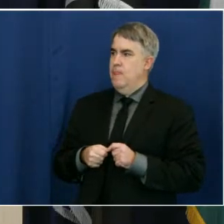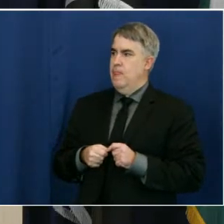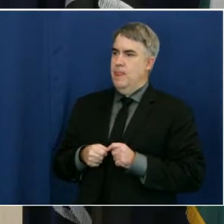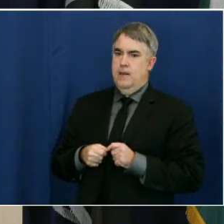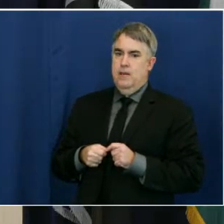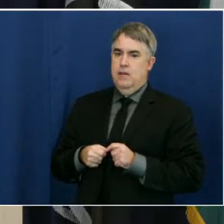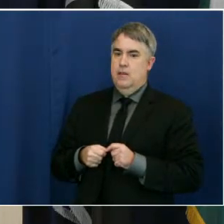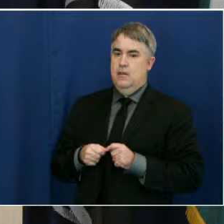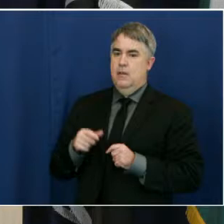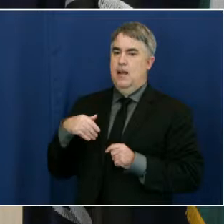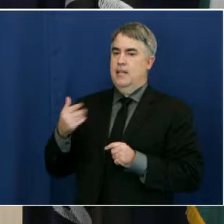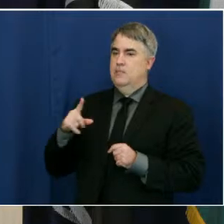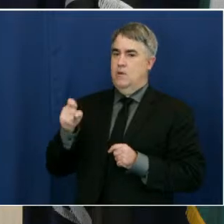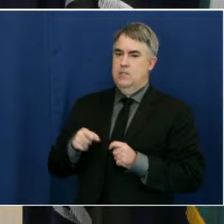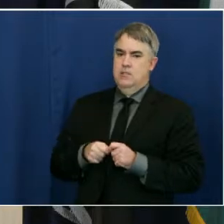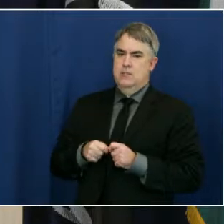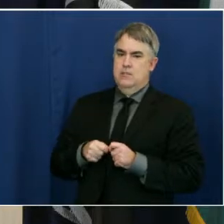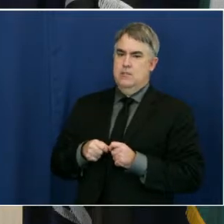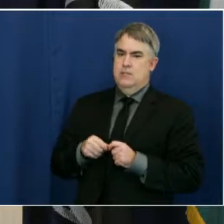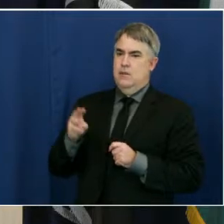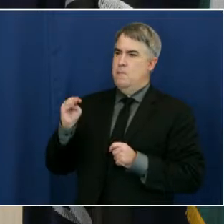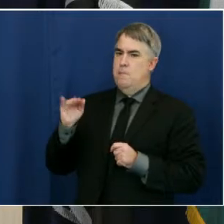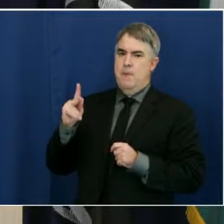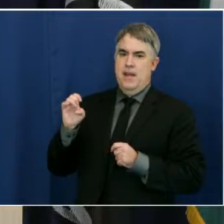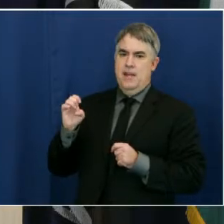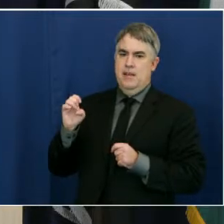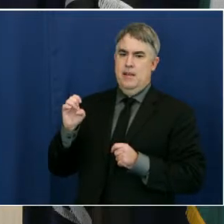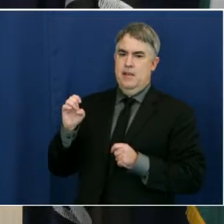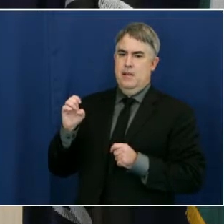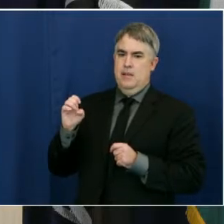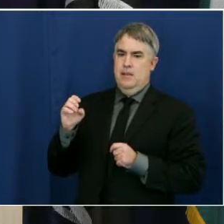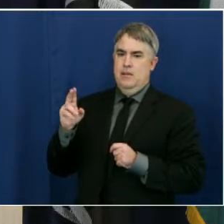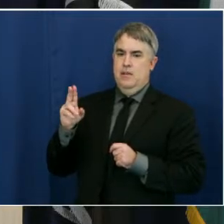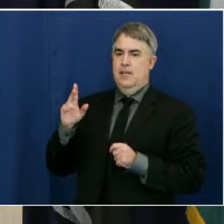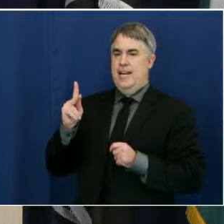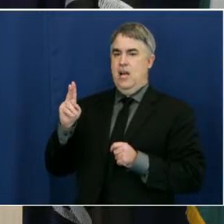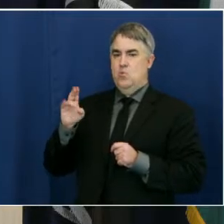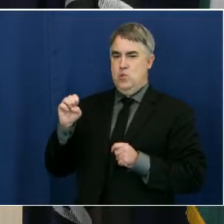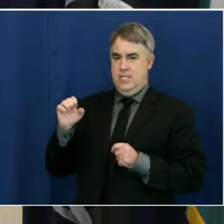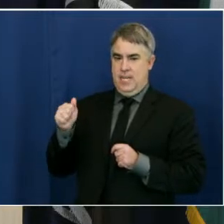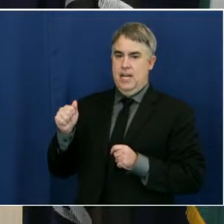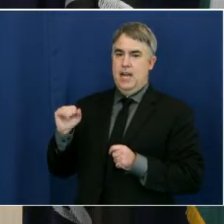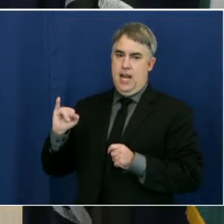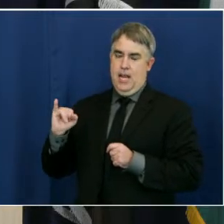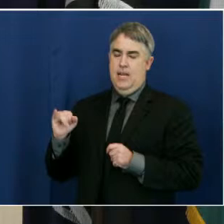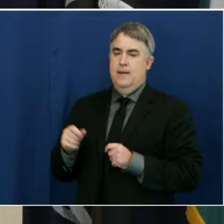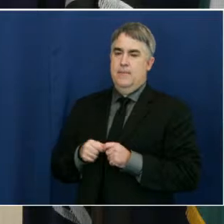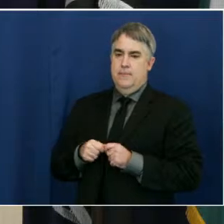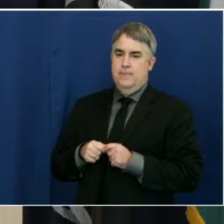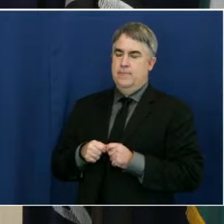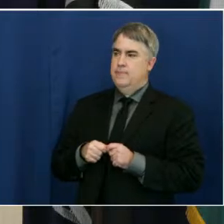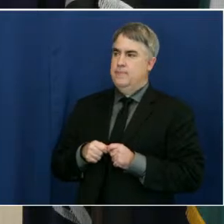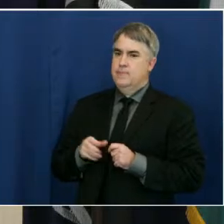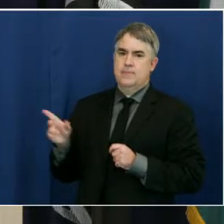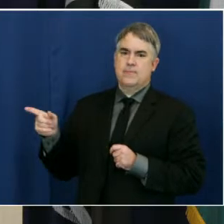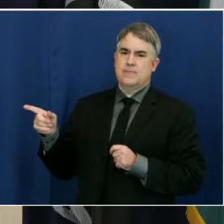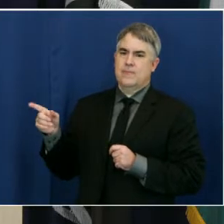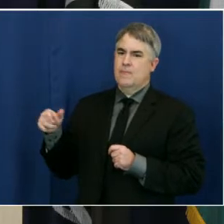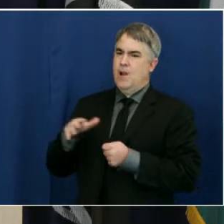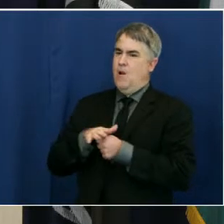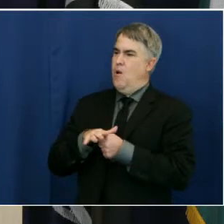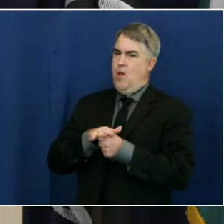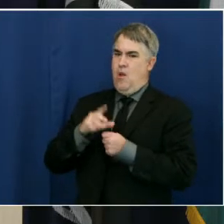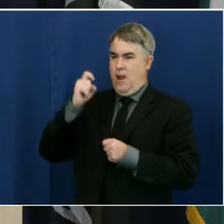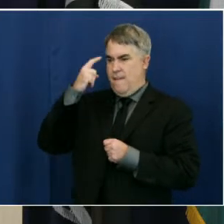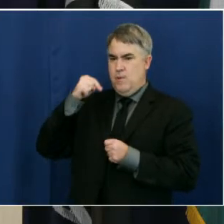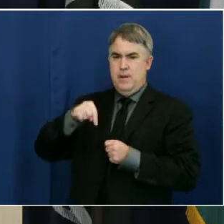Next question is from Mike McKinnon with KUSI. He's asking, the MLB is letting local governments and health officials decide